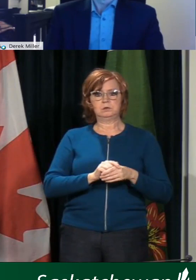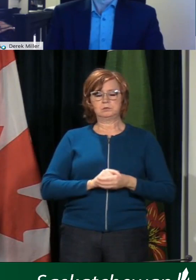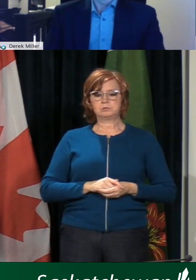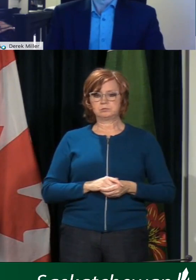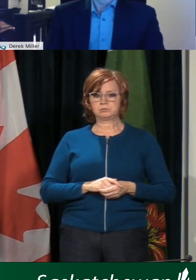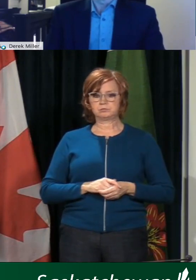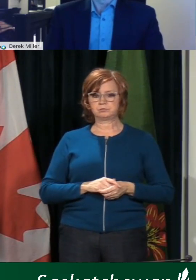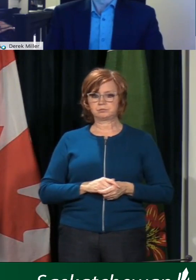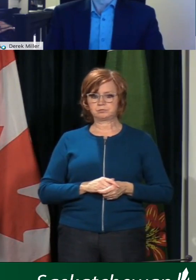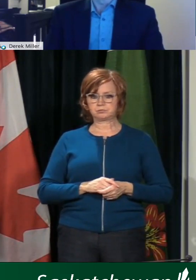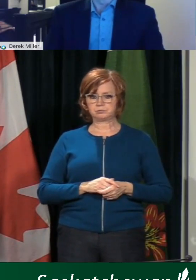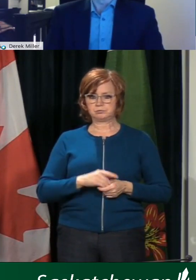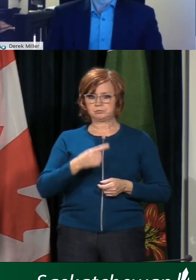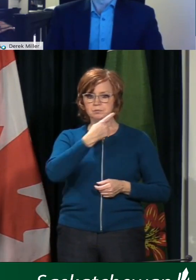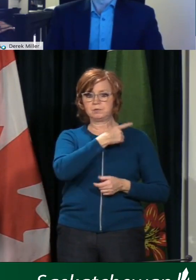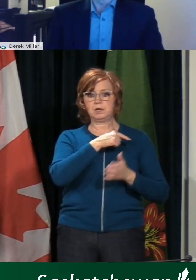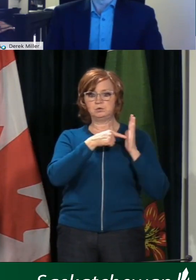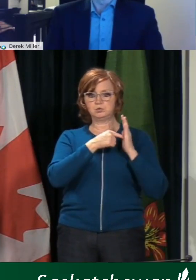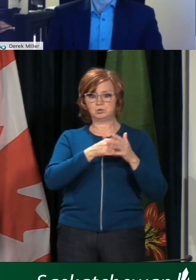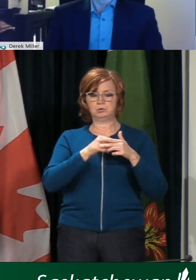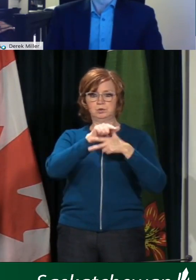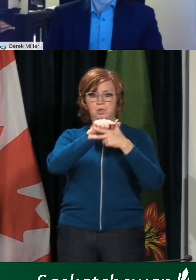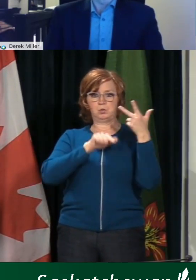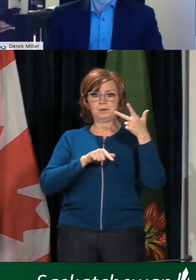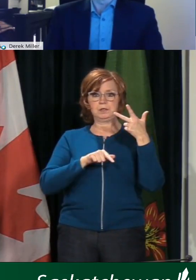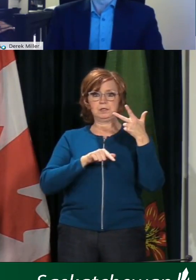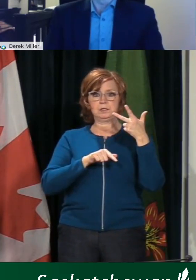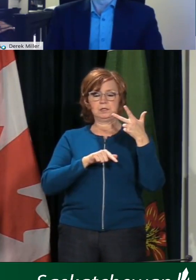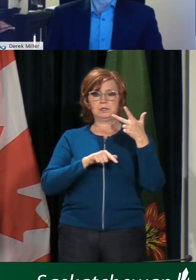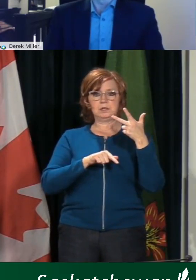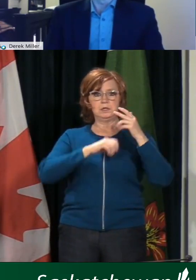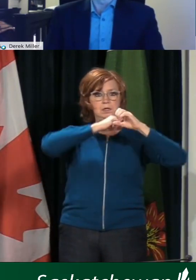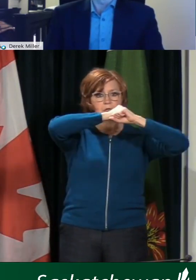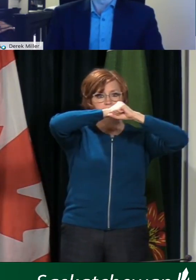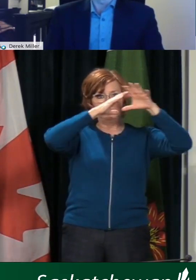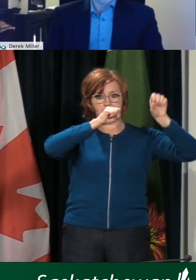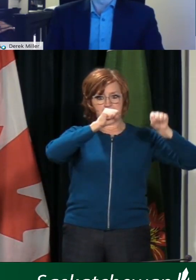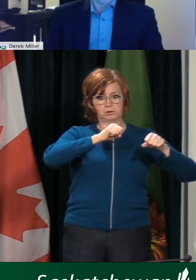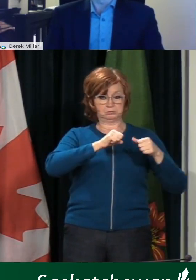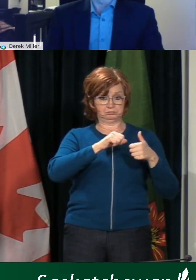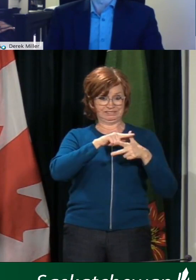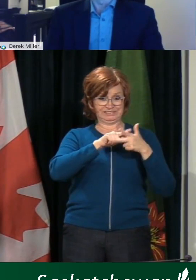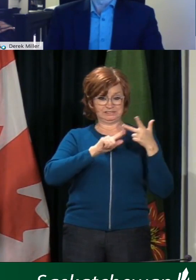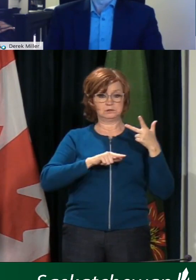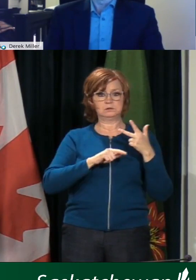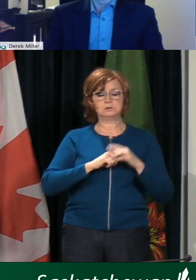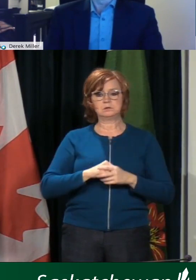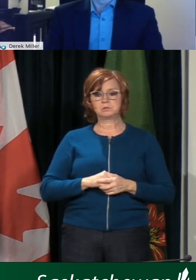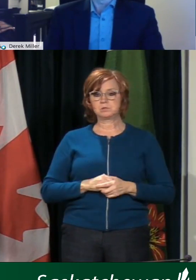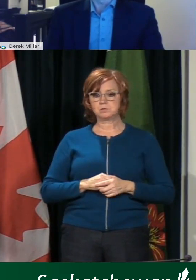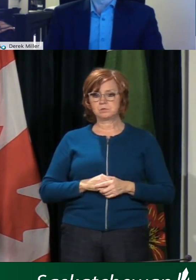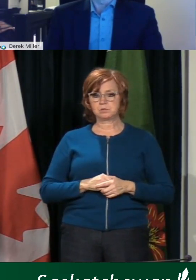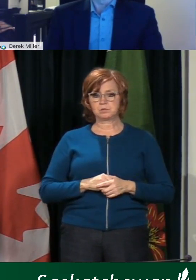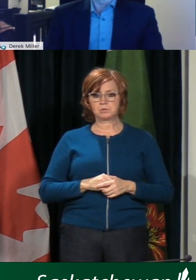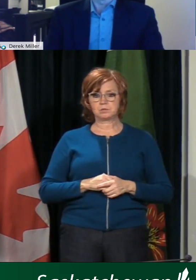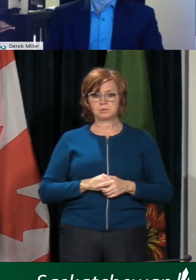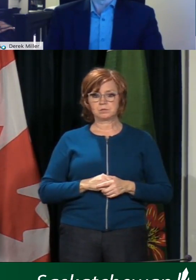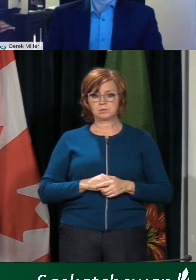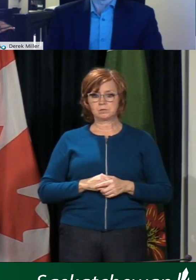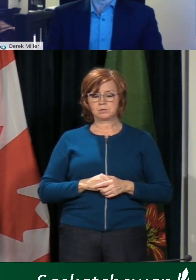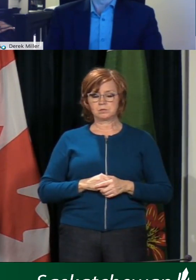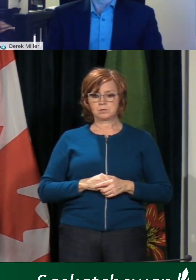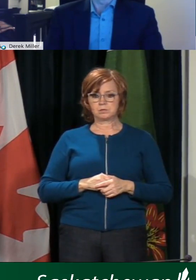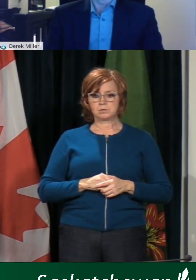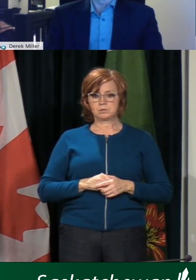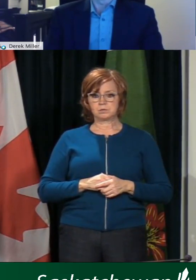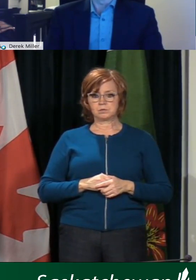This table outlines the three different scenarios that were previously presented based on looking